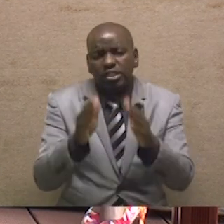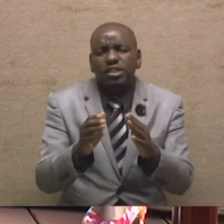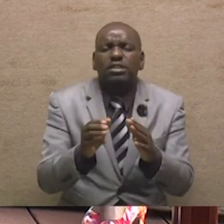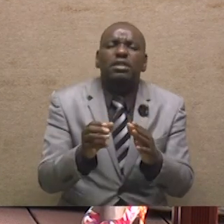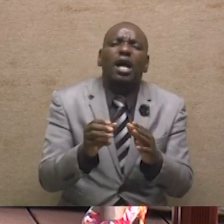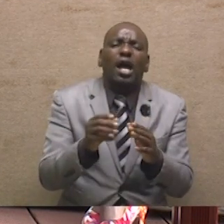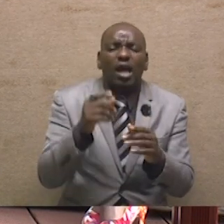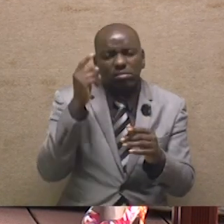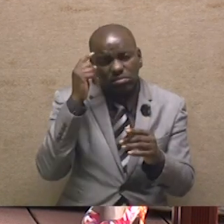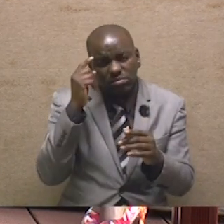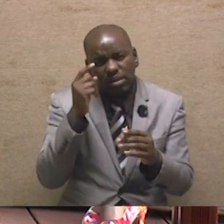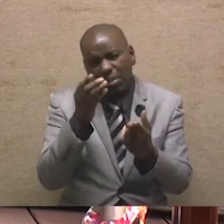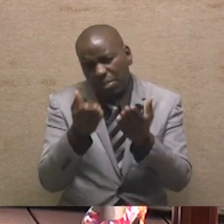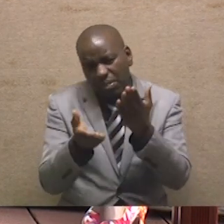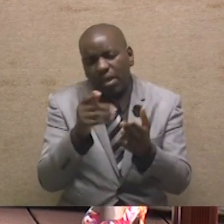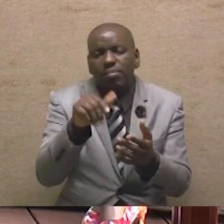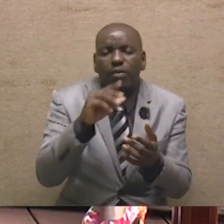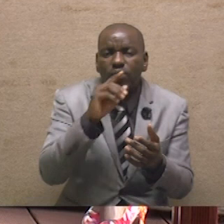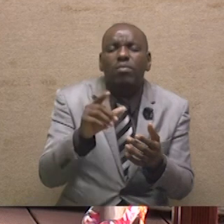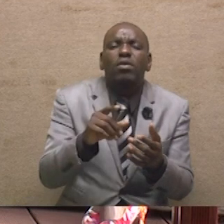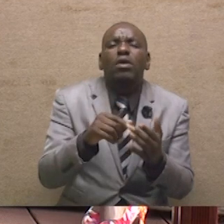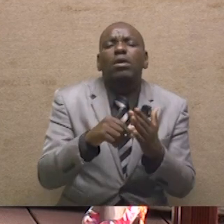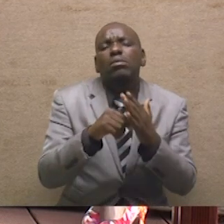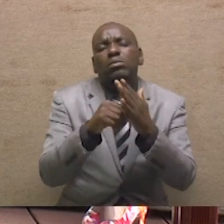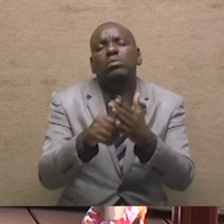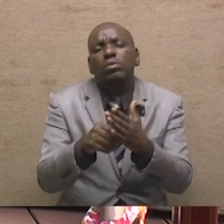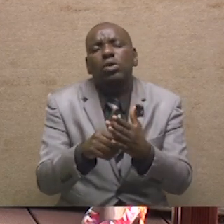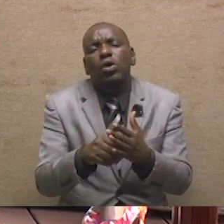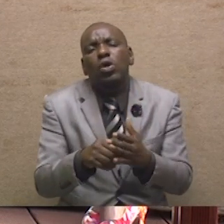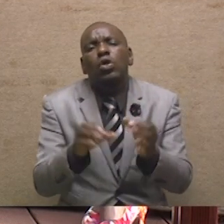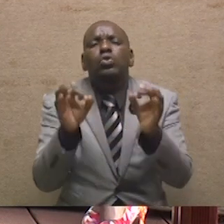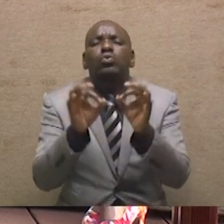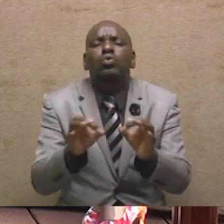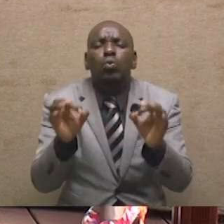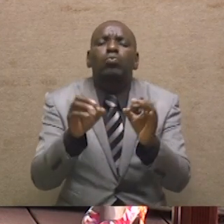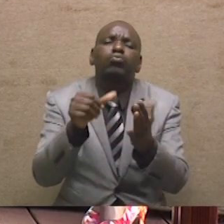have got untrained teachers. Some of them have got